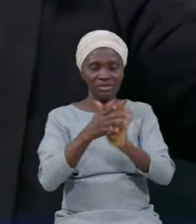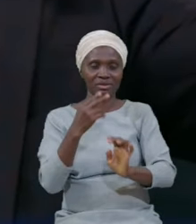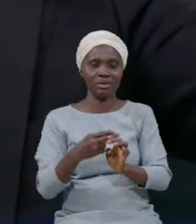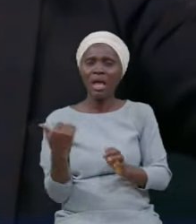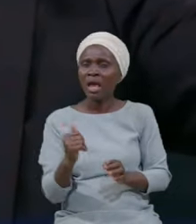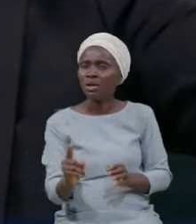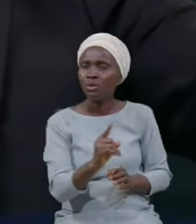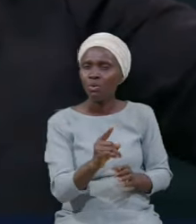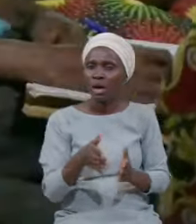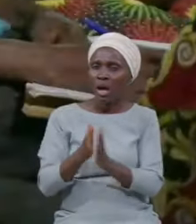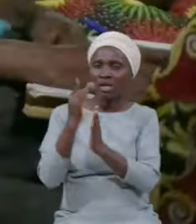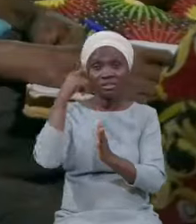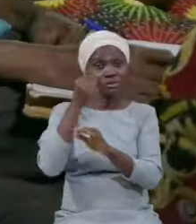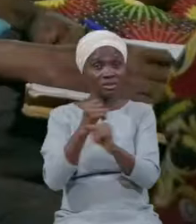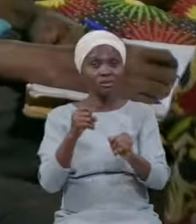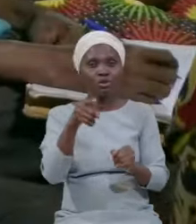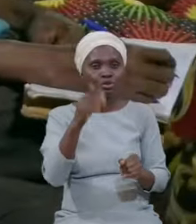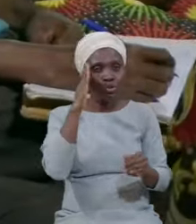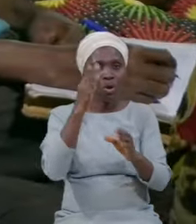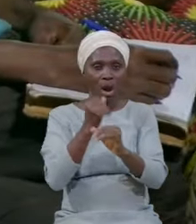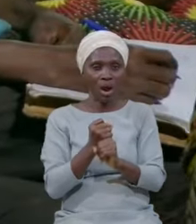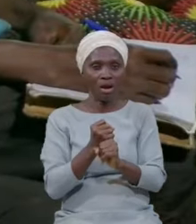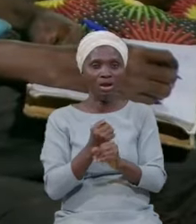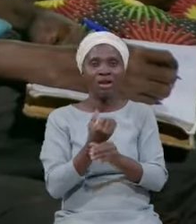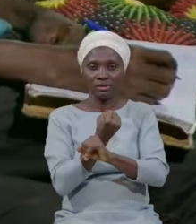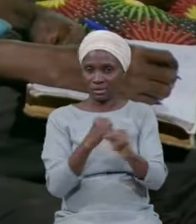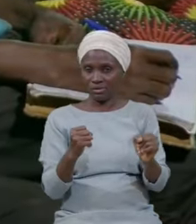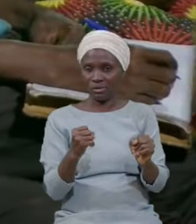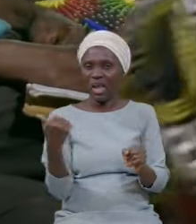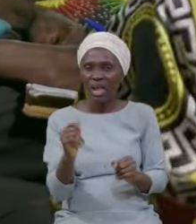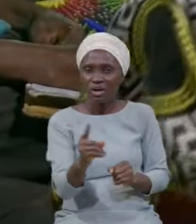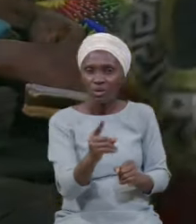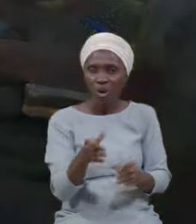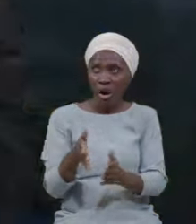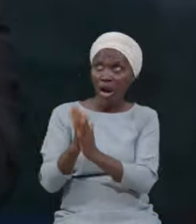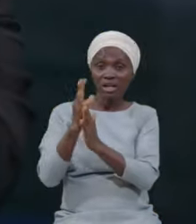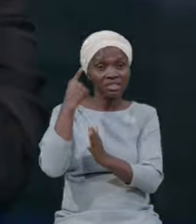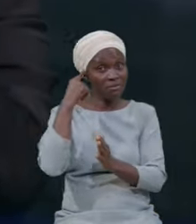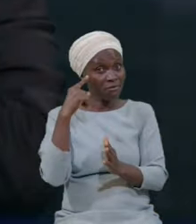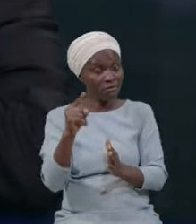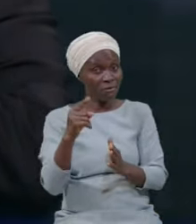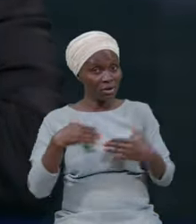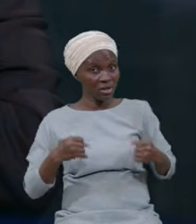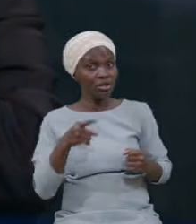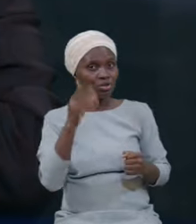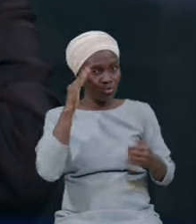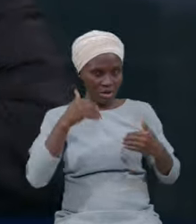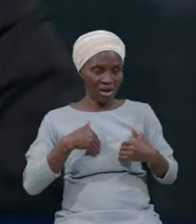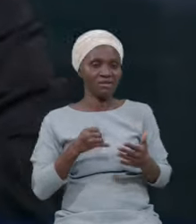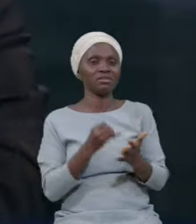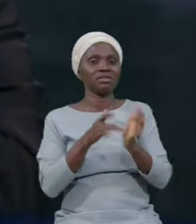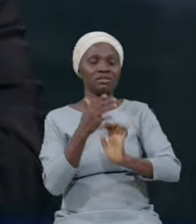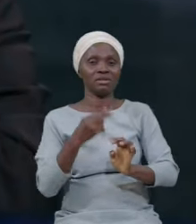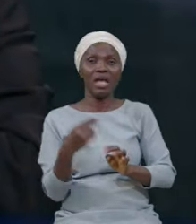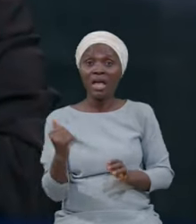have salvation. Everyone asking for healing will have healing. Everyone having for asking for deliverance